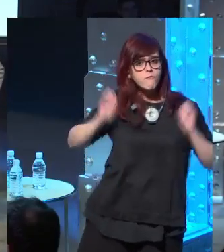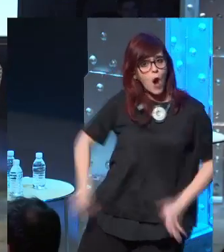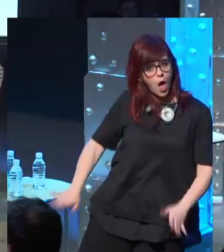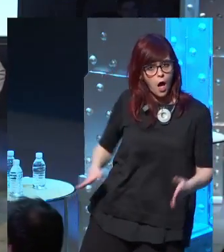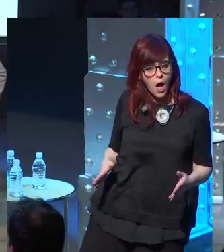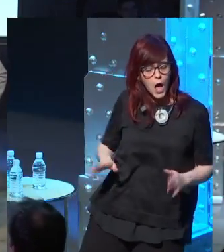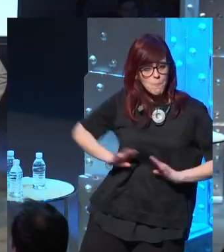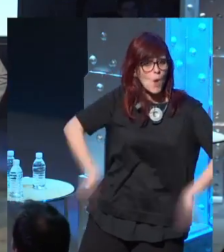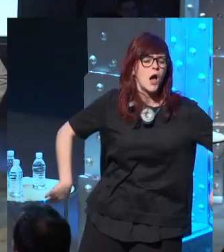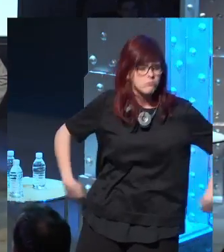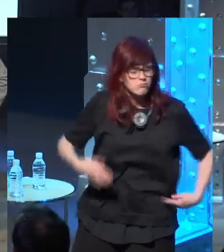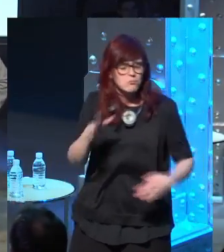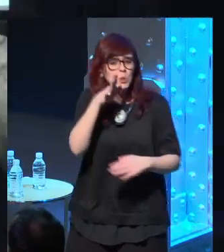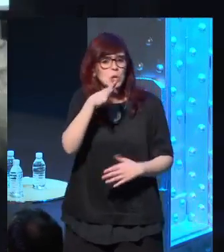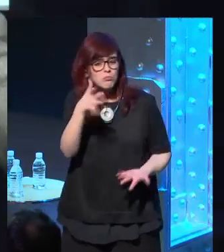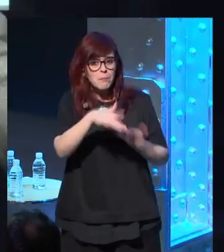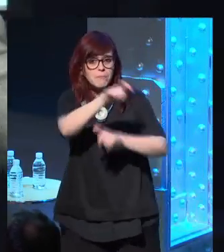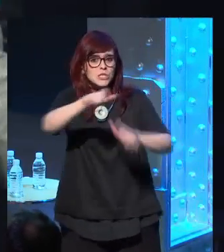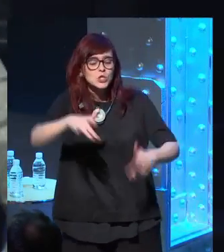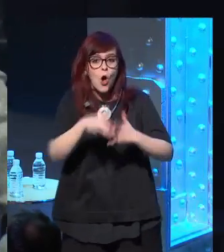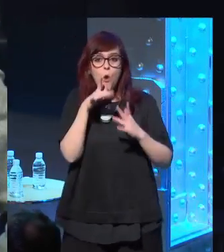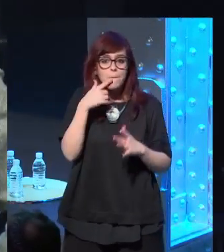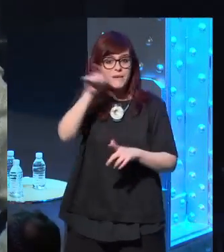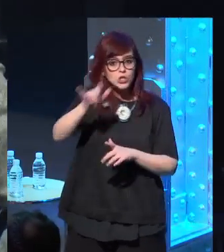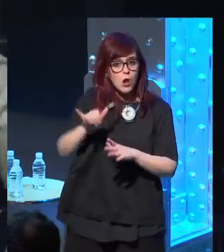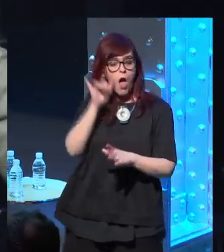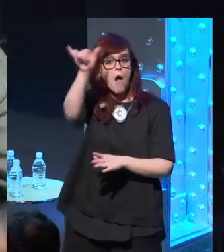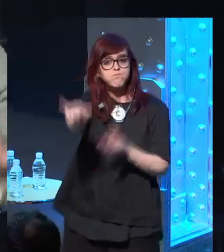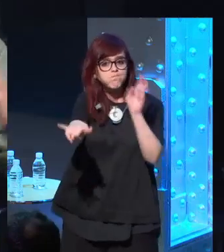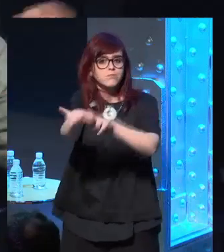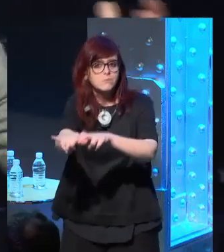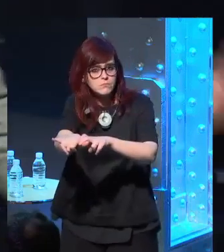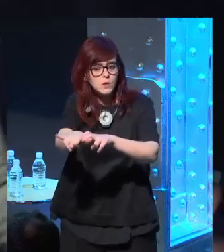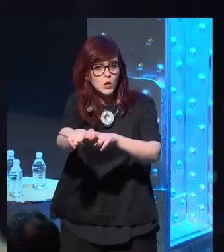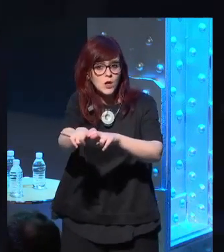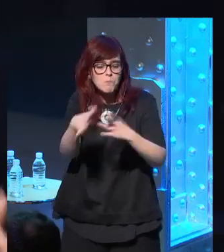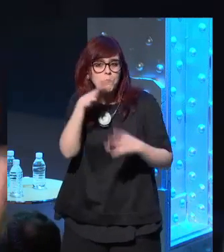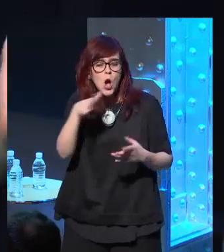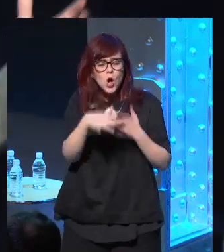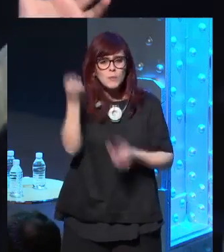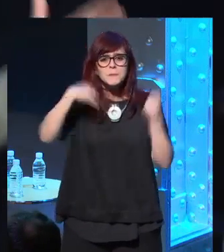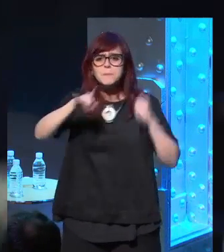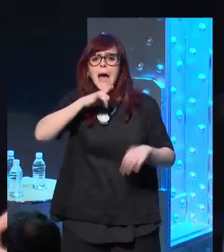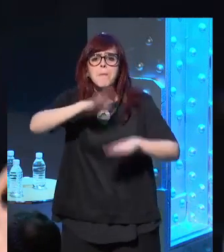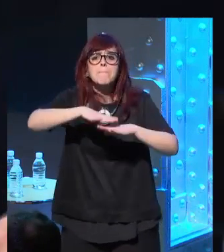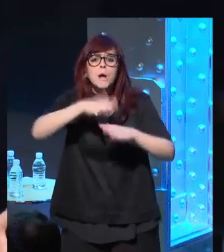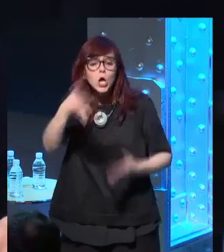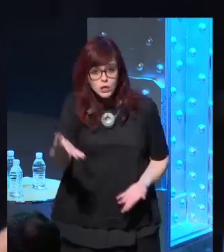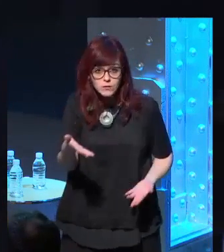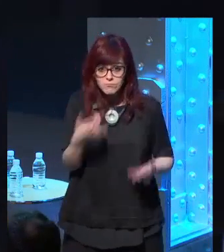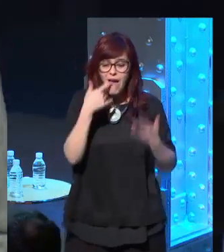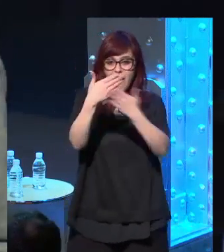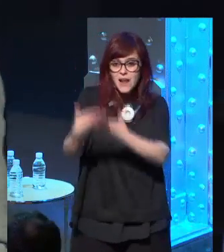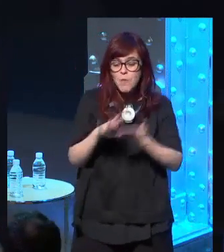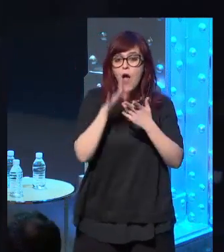do people or do passengers engage in air rage. They've looked at flight delays, they've looked at the size of the